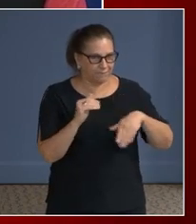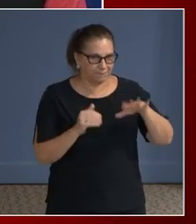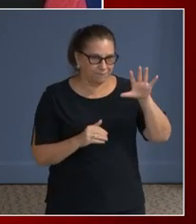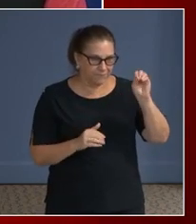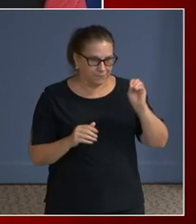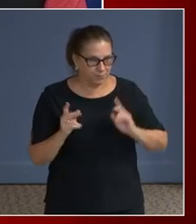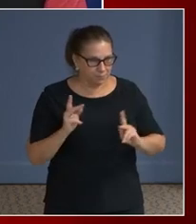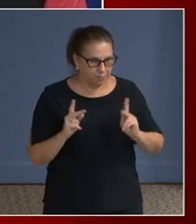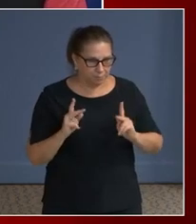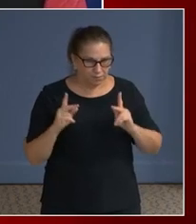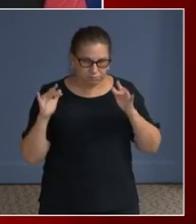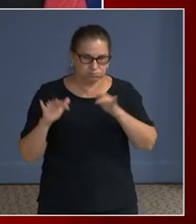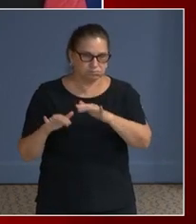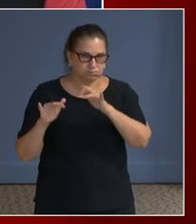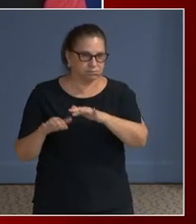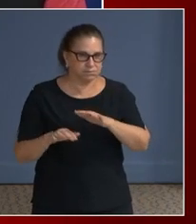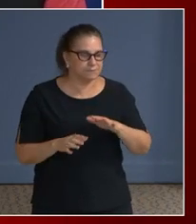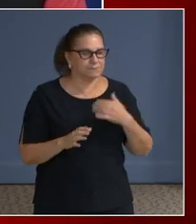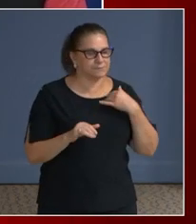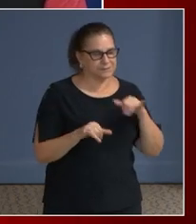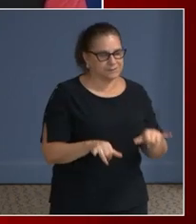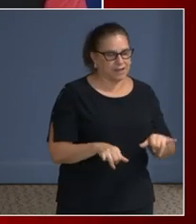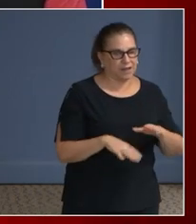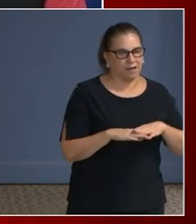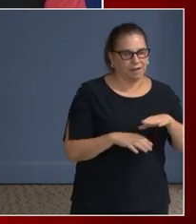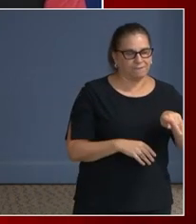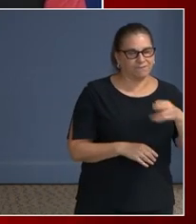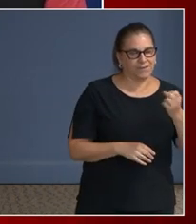So there's a different